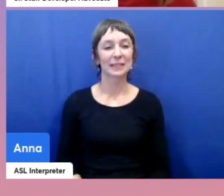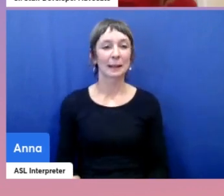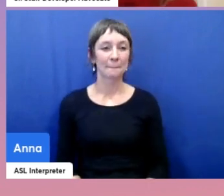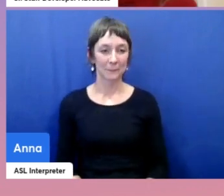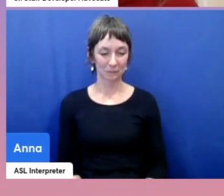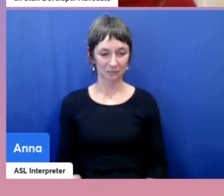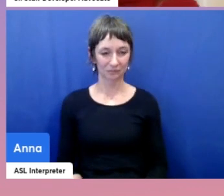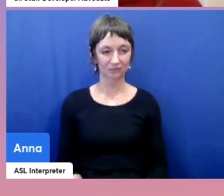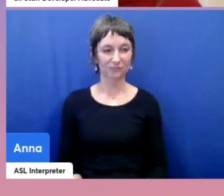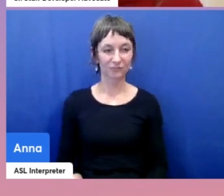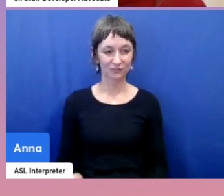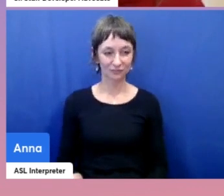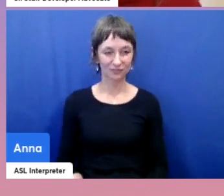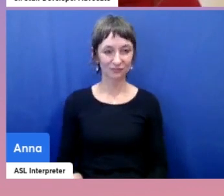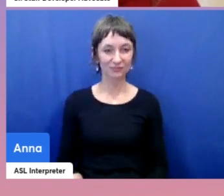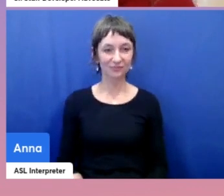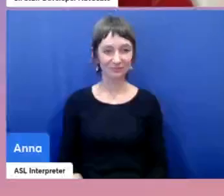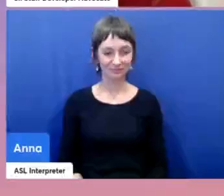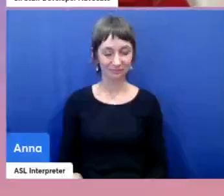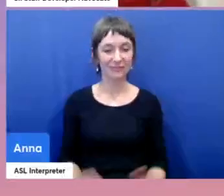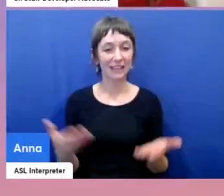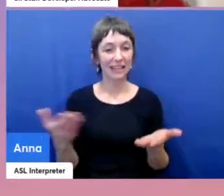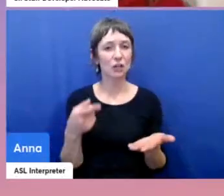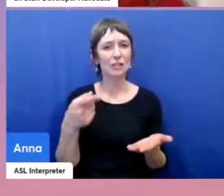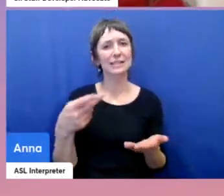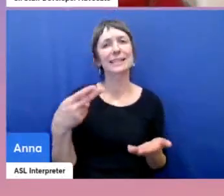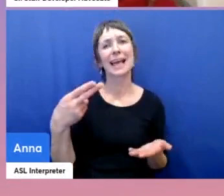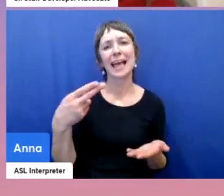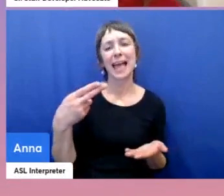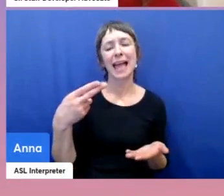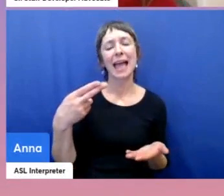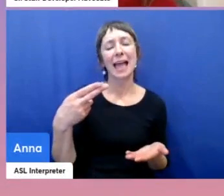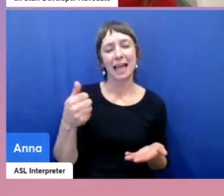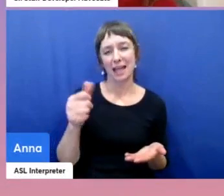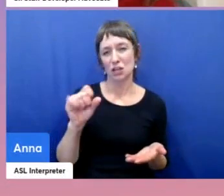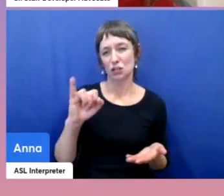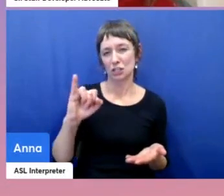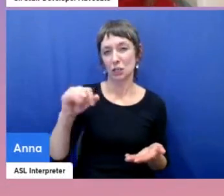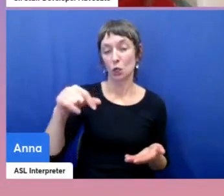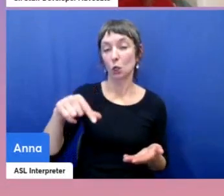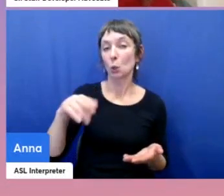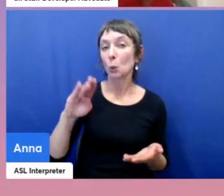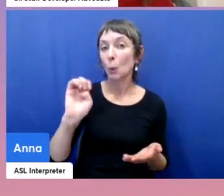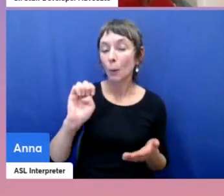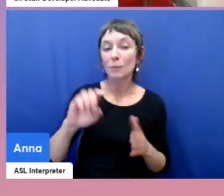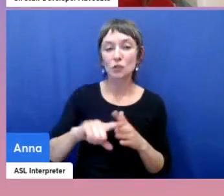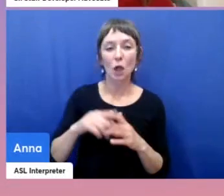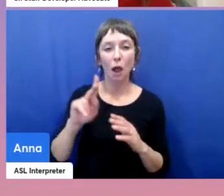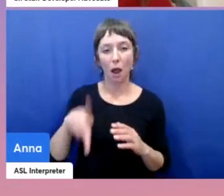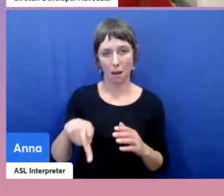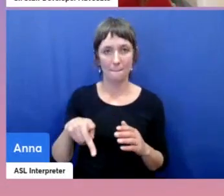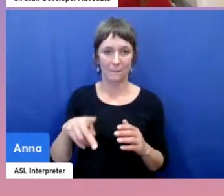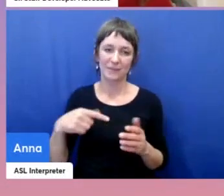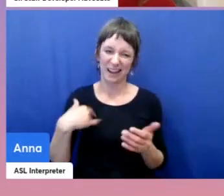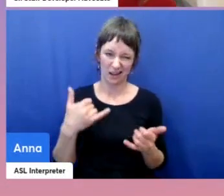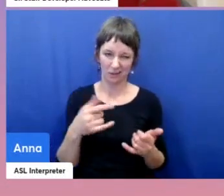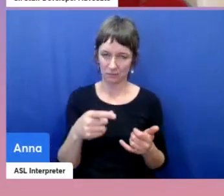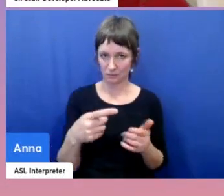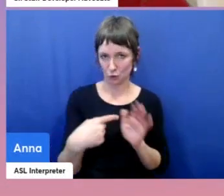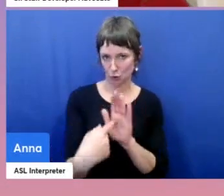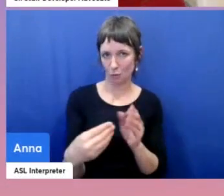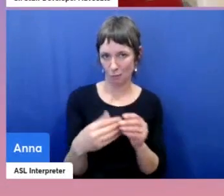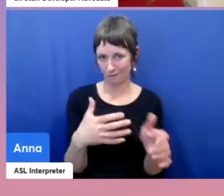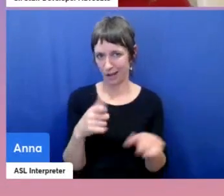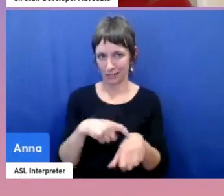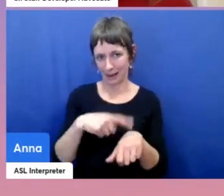Okay, so here we have the HashiCube startup sequence. Now, normally this takes a few minutes, but I sped things up to move it along.